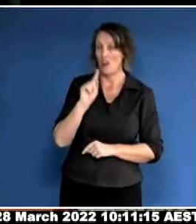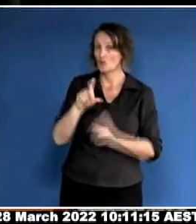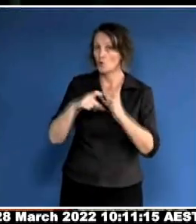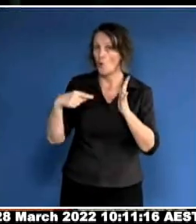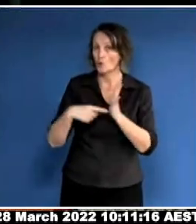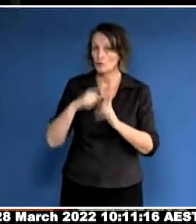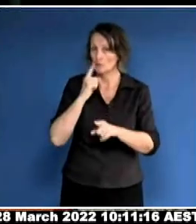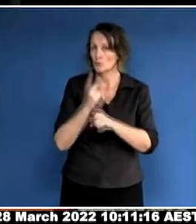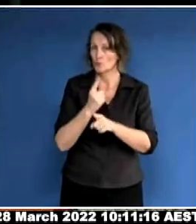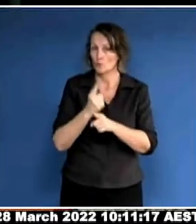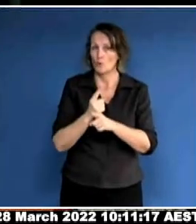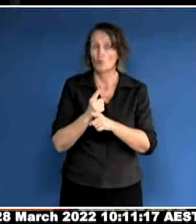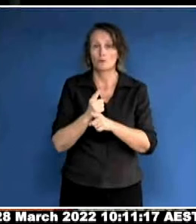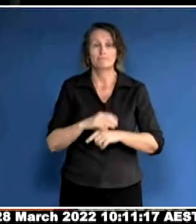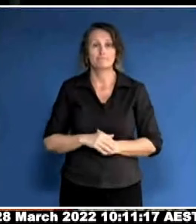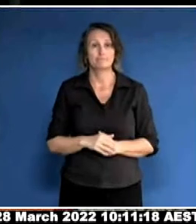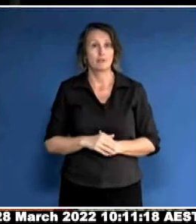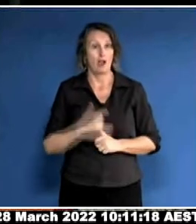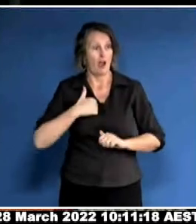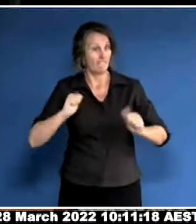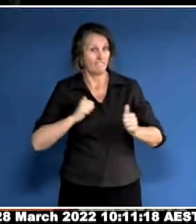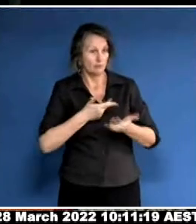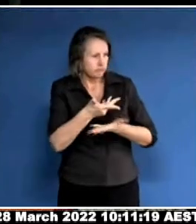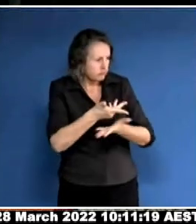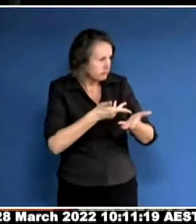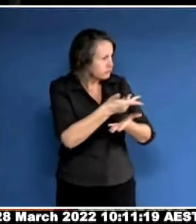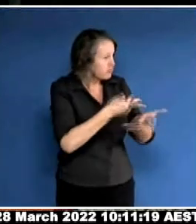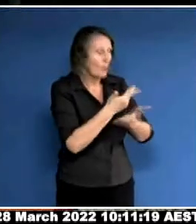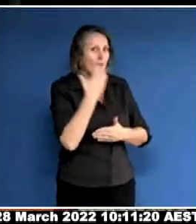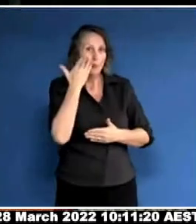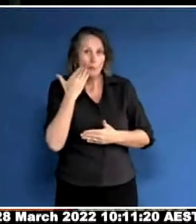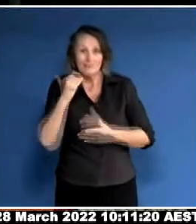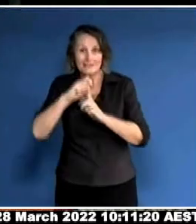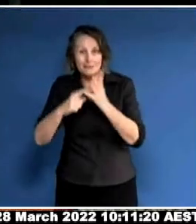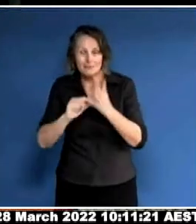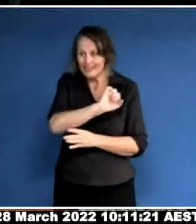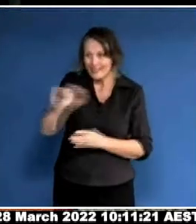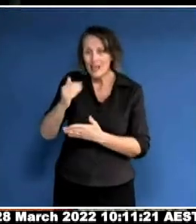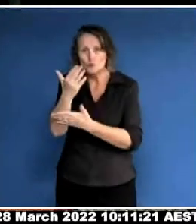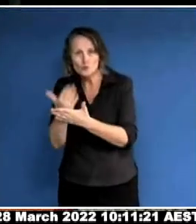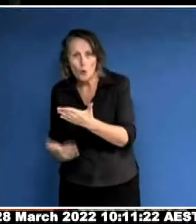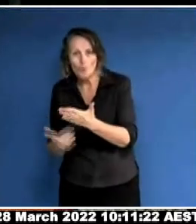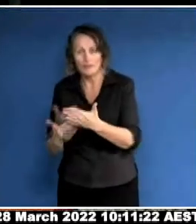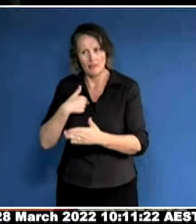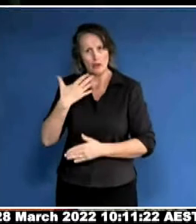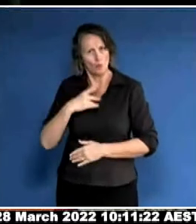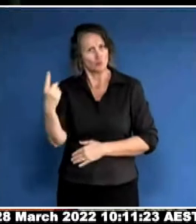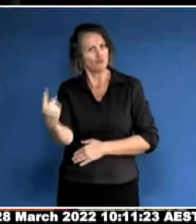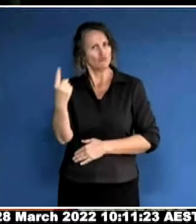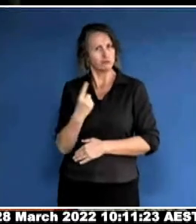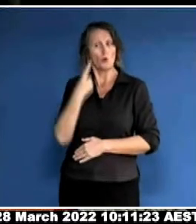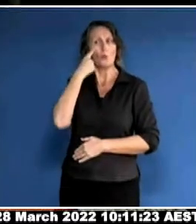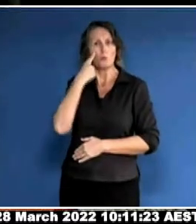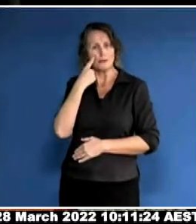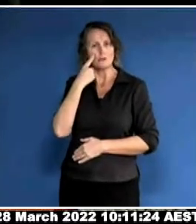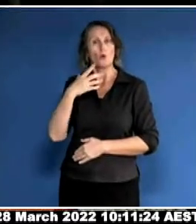2021, after consulting with the women who wished to share their experiences as witnesses at a public hearing, we had to make that